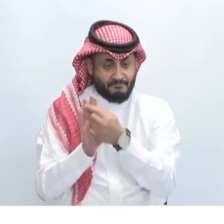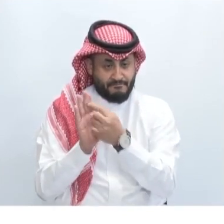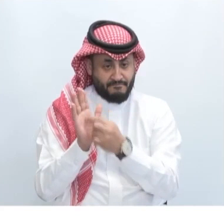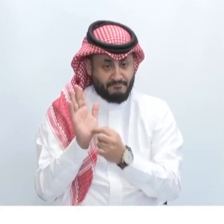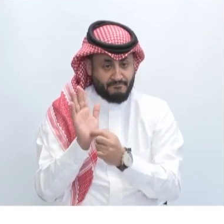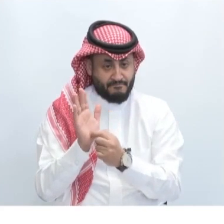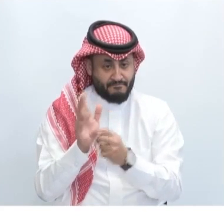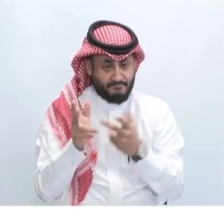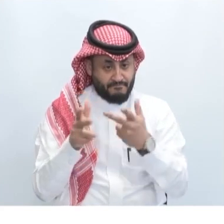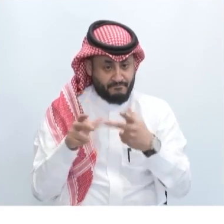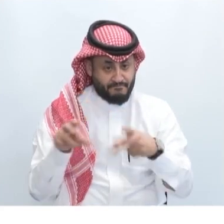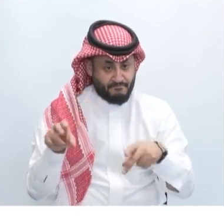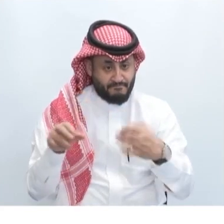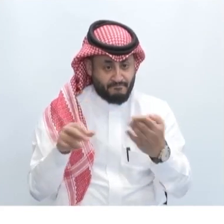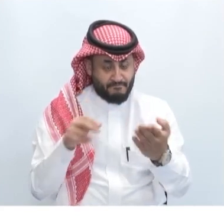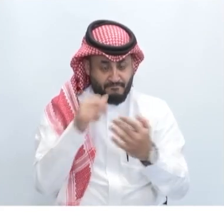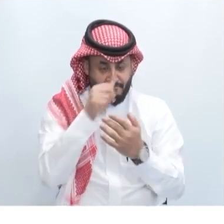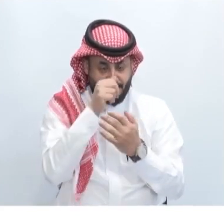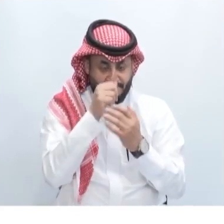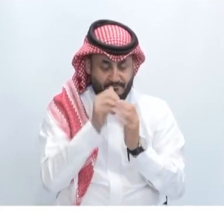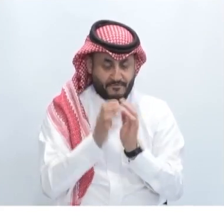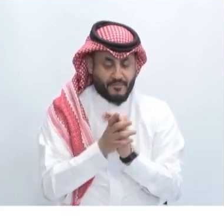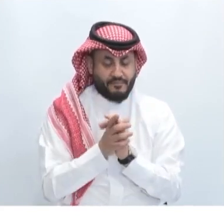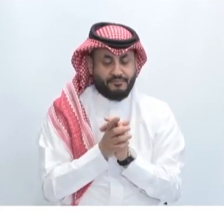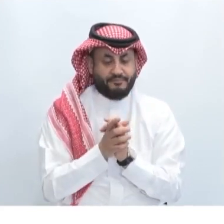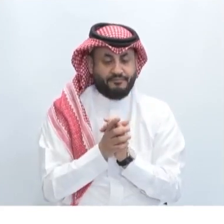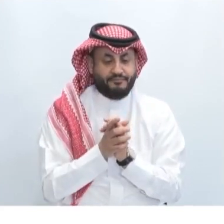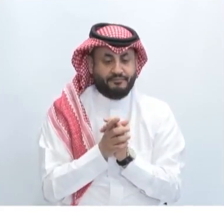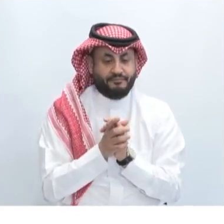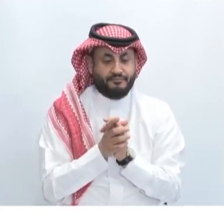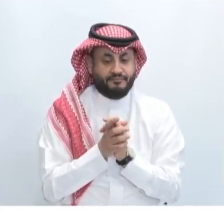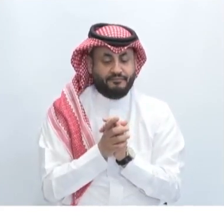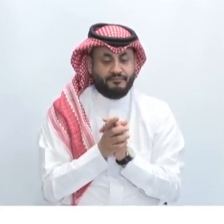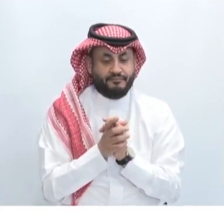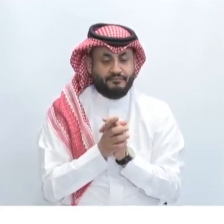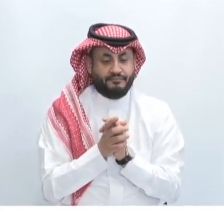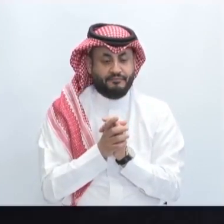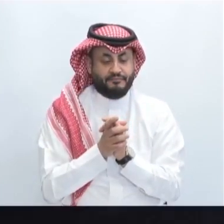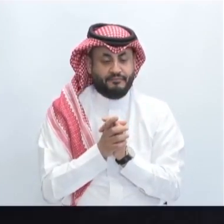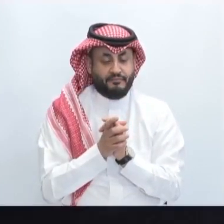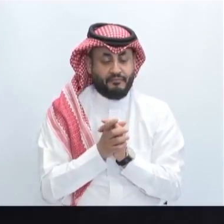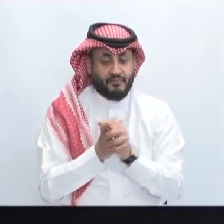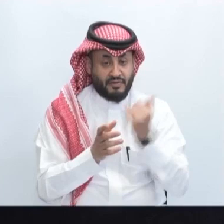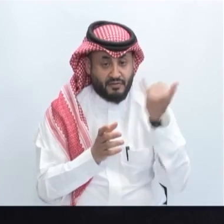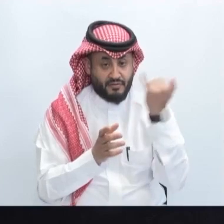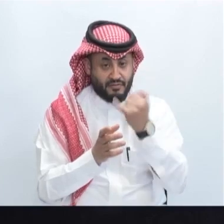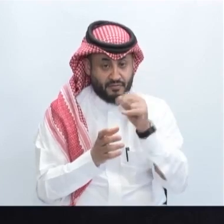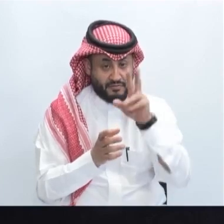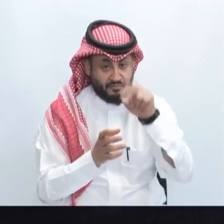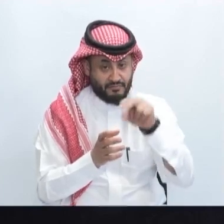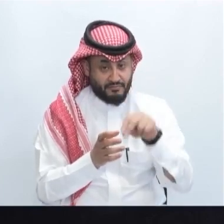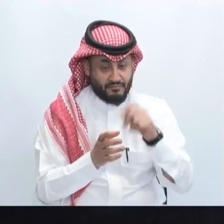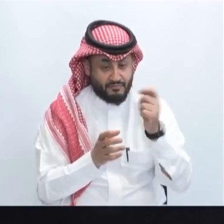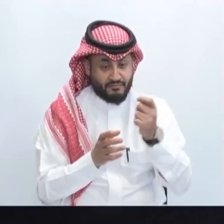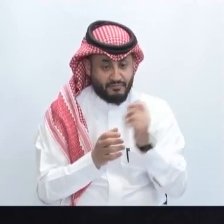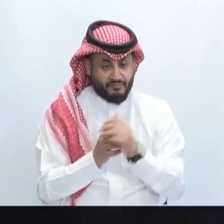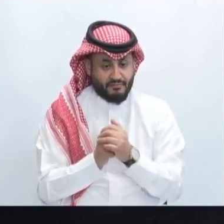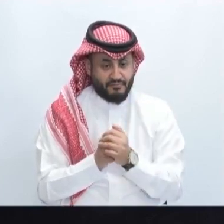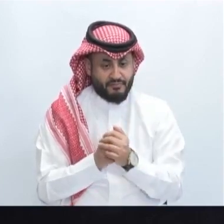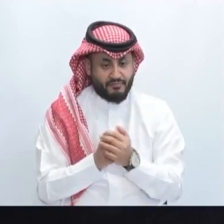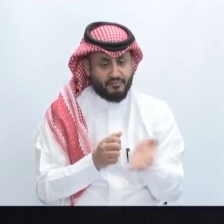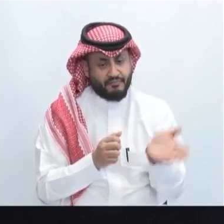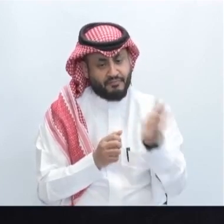in each question, we do have a question mark. So it's very important that you do trace on these words.